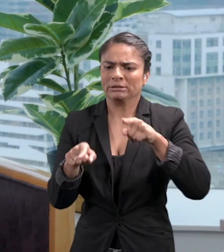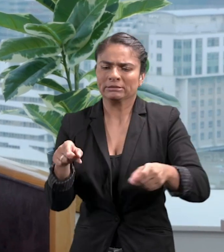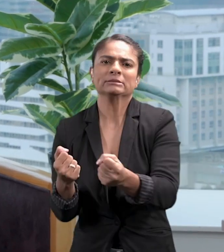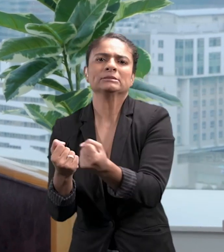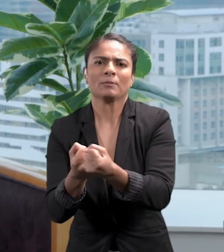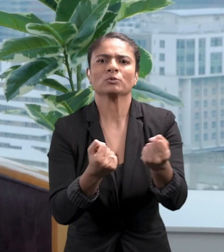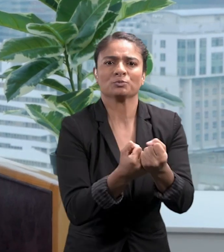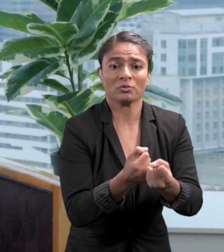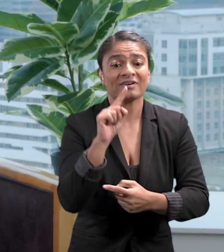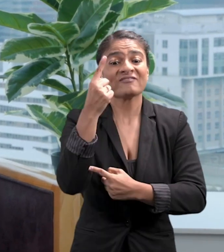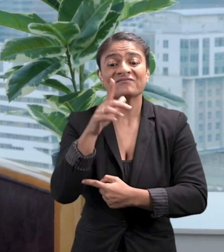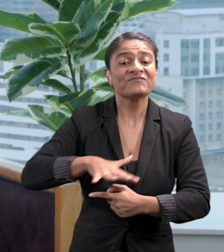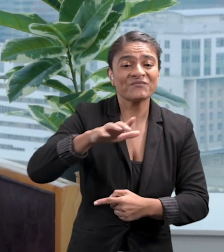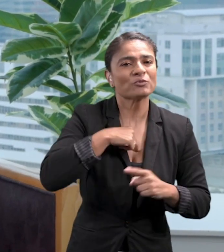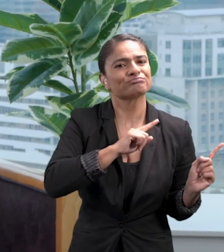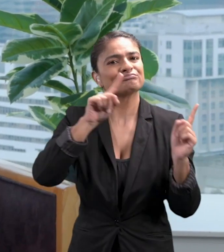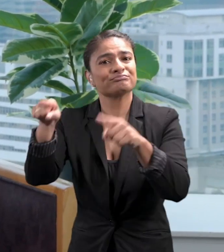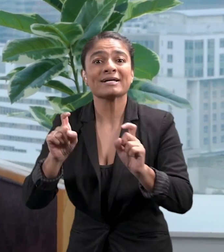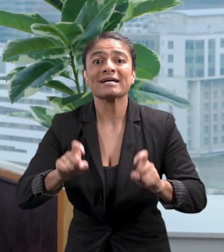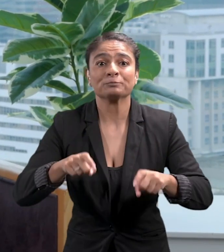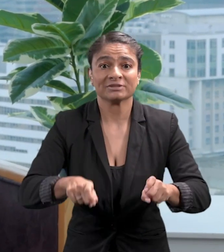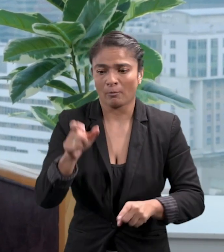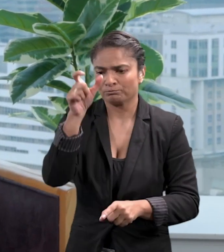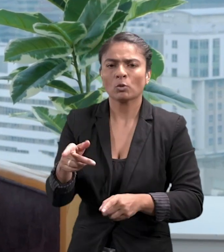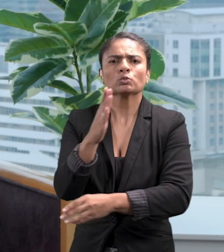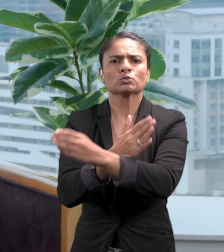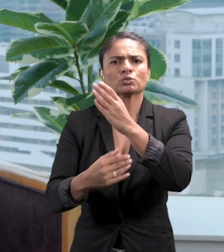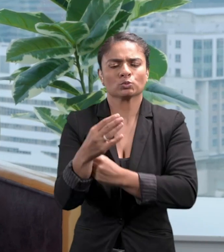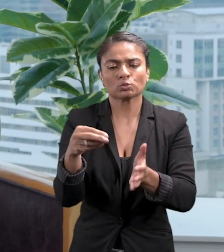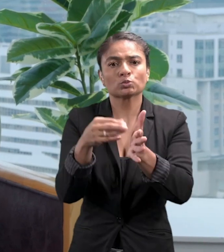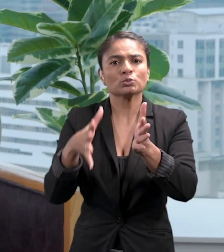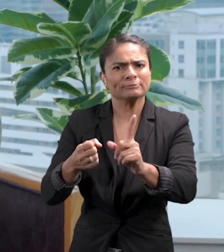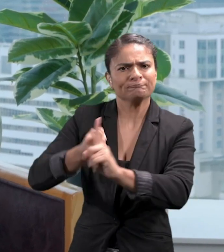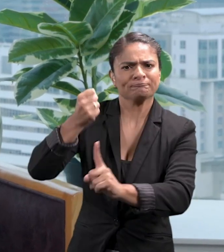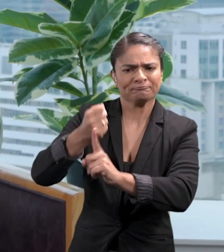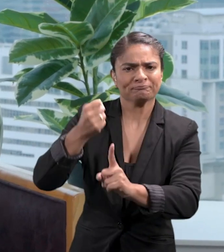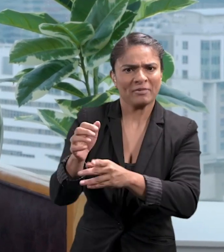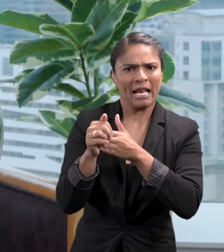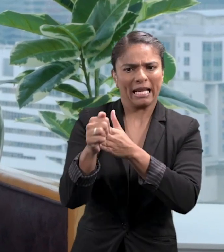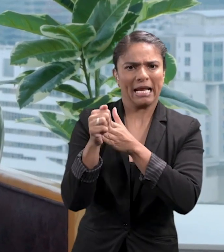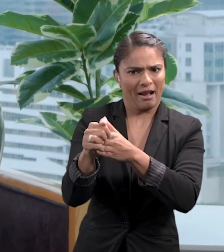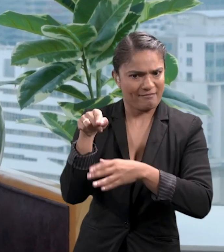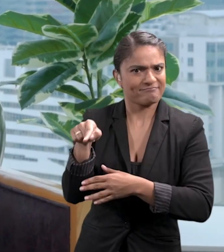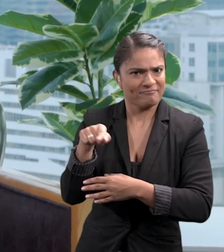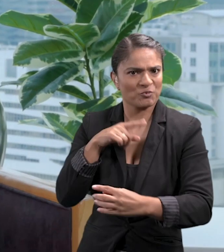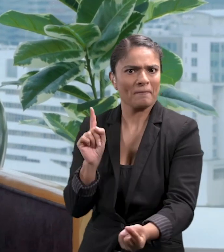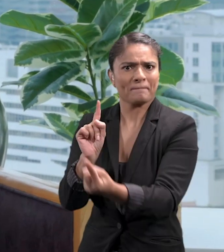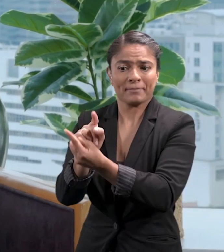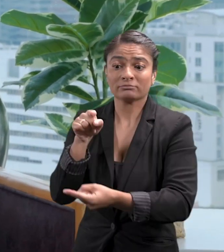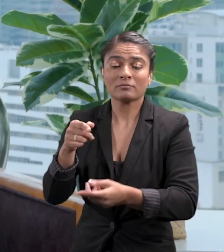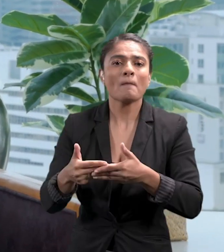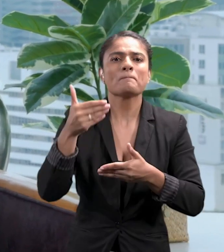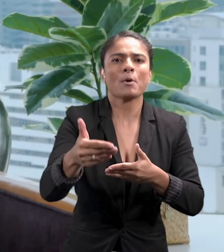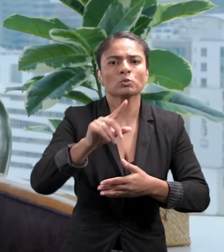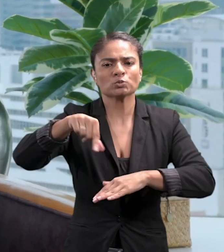ondersteun. Our first story takes us down to Cape Town, where we meet with student disability activist and leader Luigia Nicholas, a